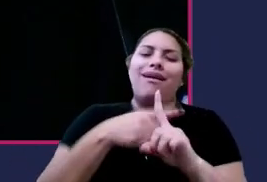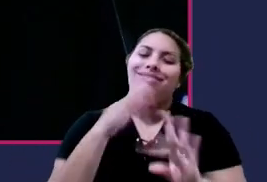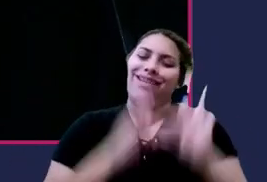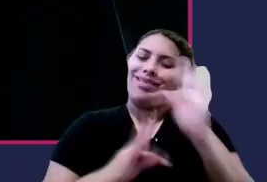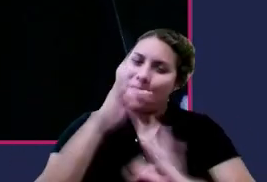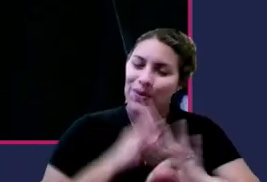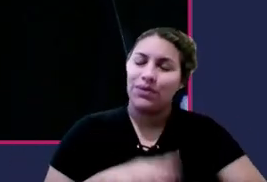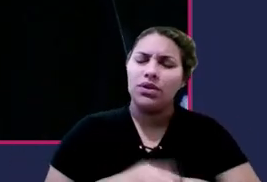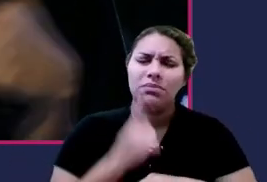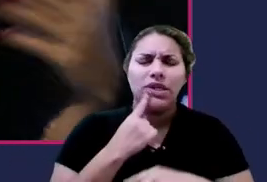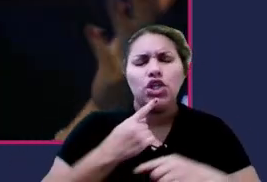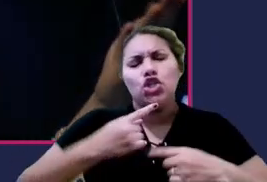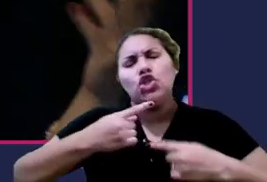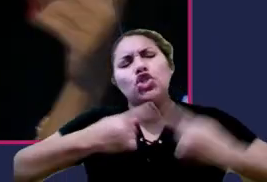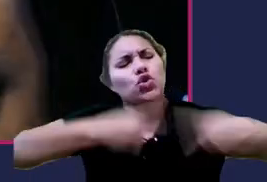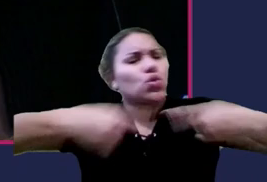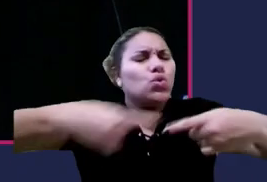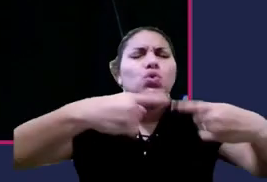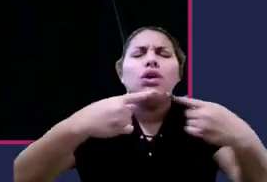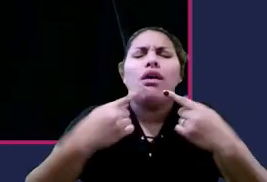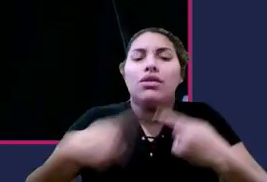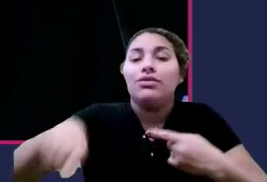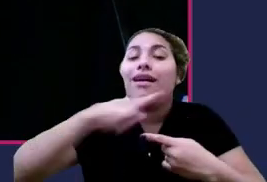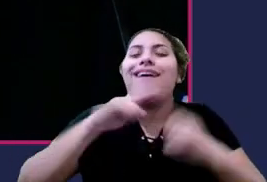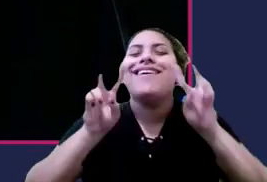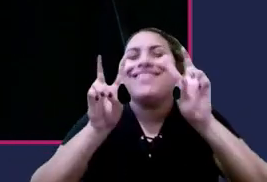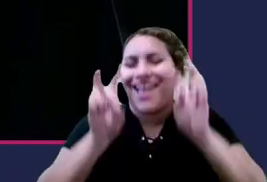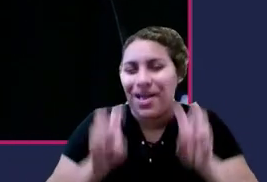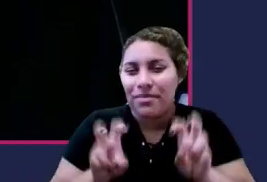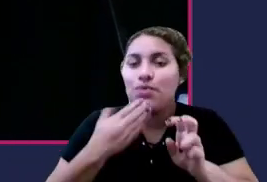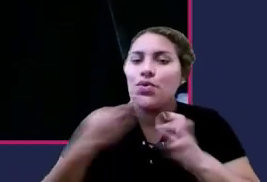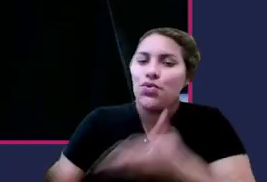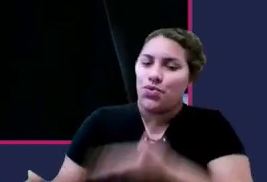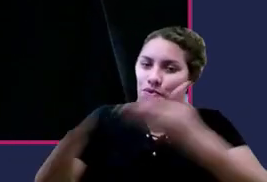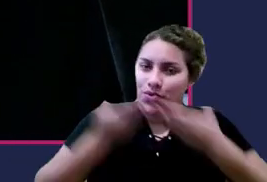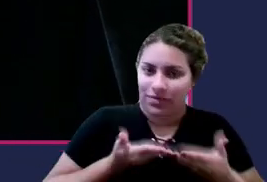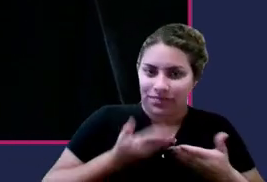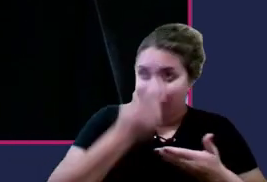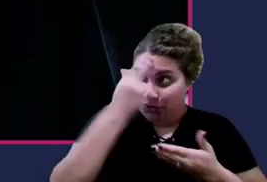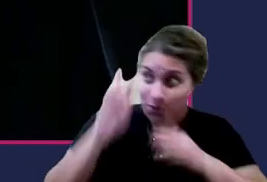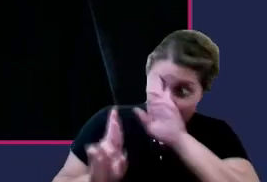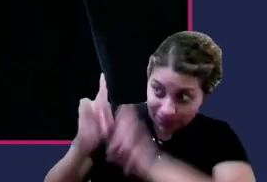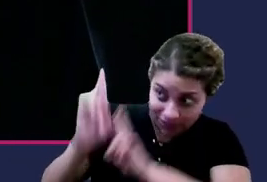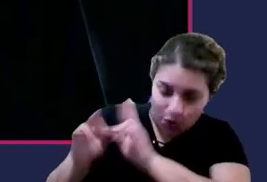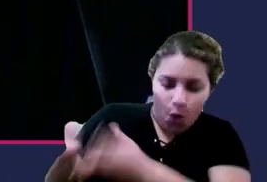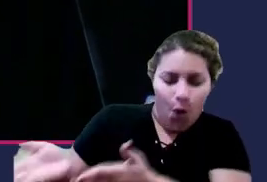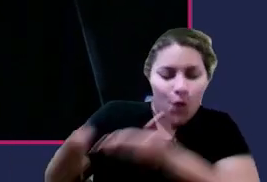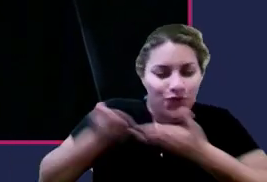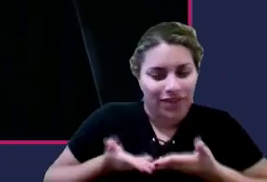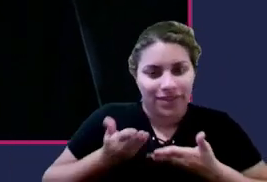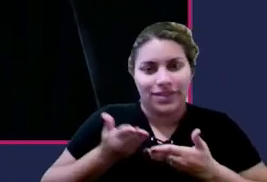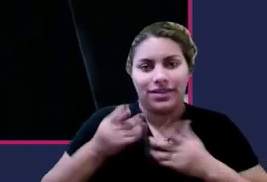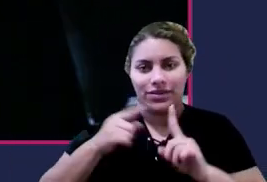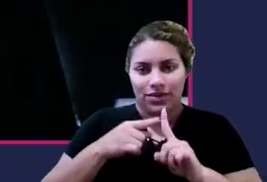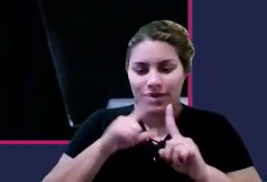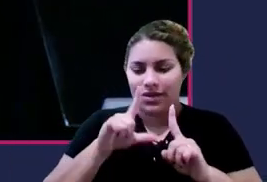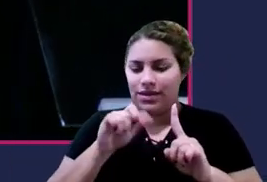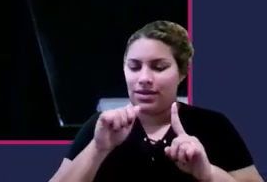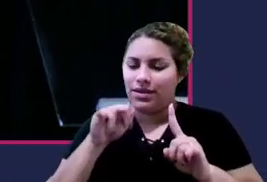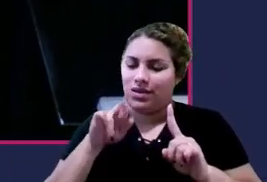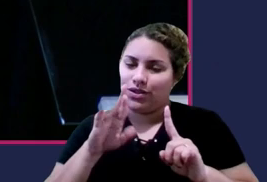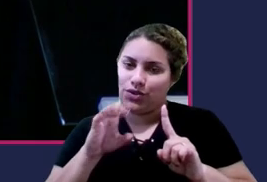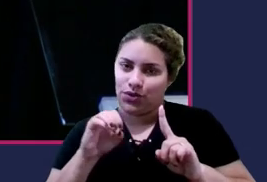and treatment. So now, to discuss all this topic, I'd like to invite the following guests to come to the stage.